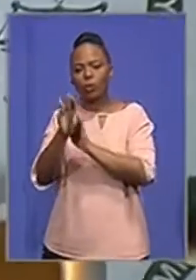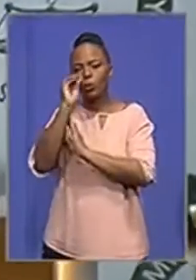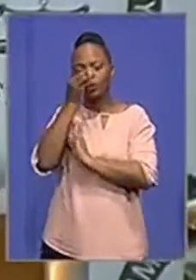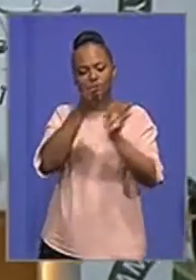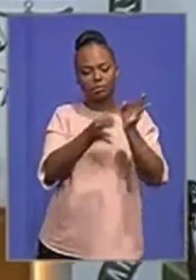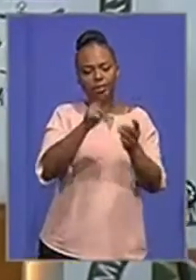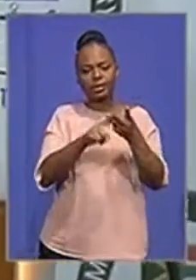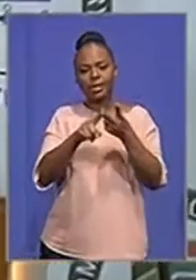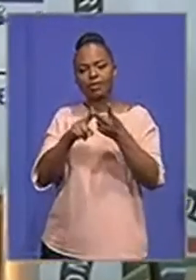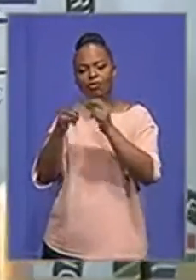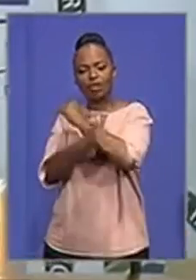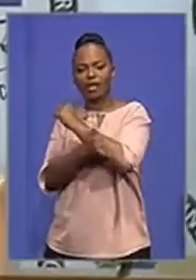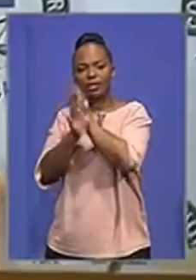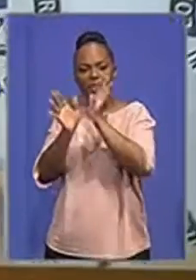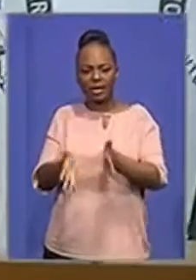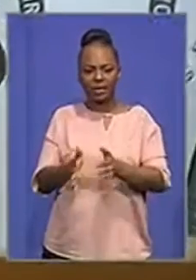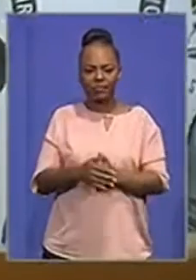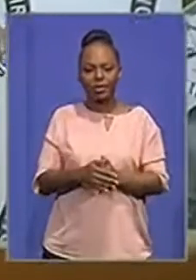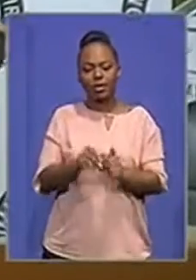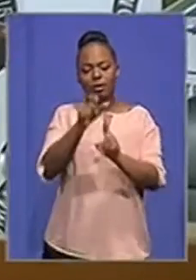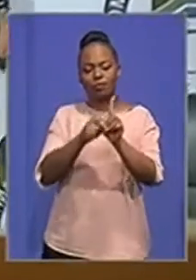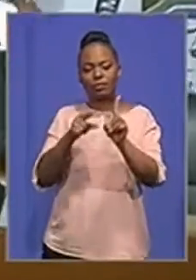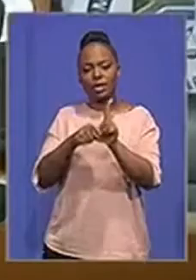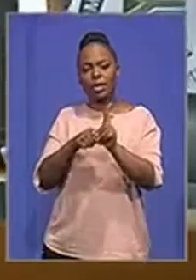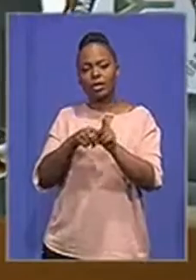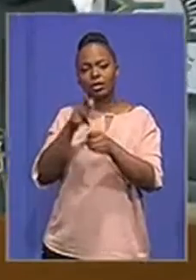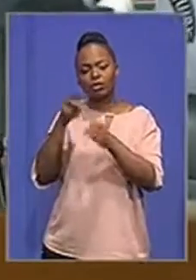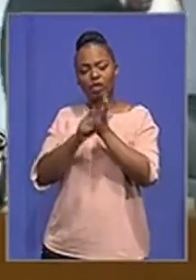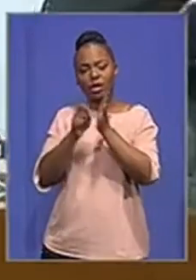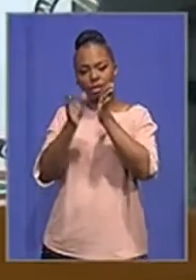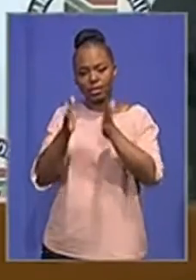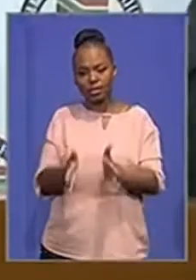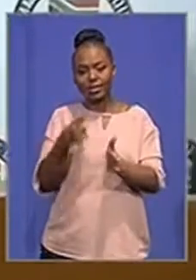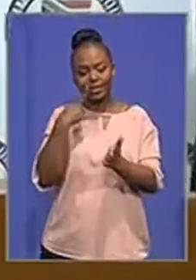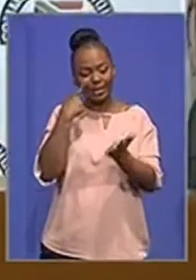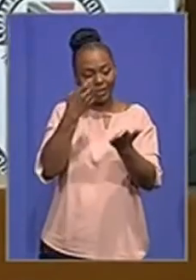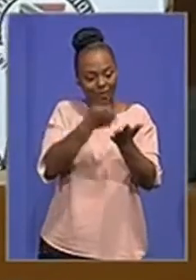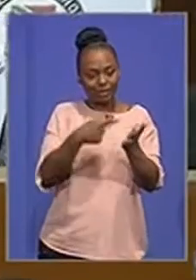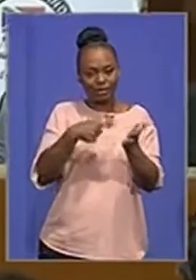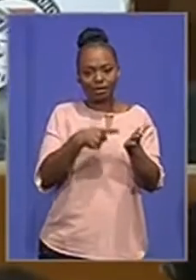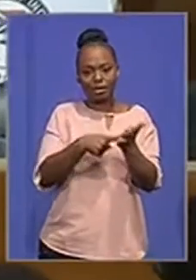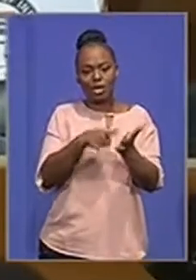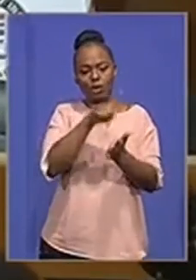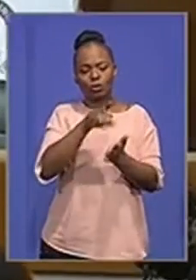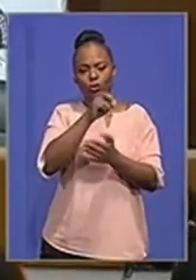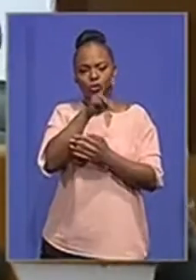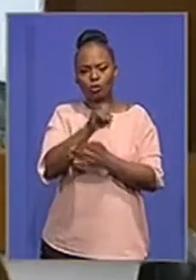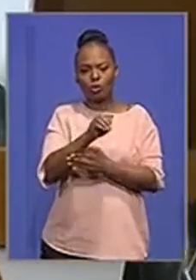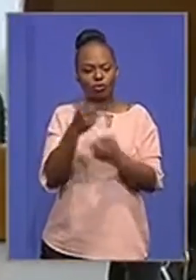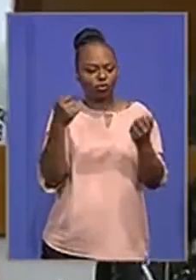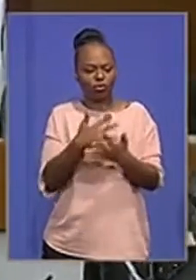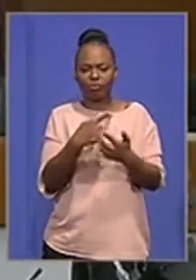le naha. E mong wa bahlophulli ba ditaba o re bopaki bona bo hlahellang komisheneng ya Zondo ha bo makatse bo